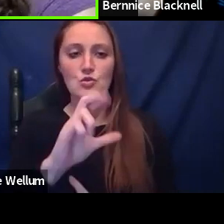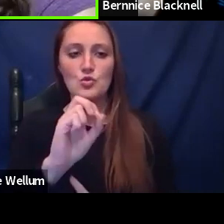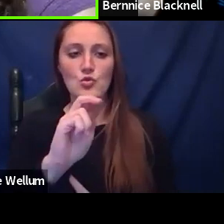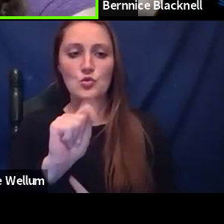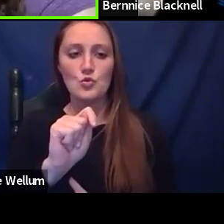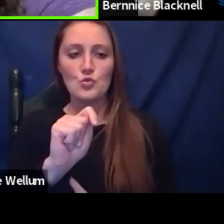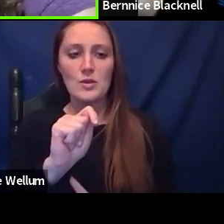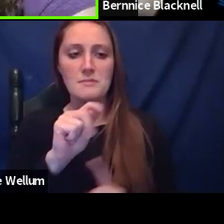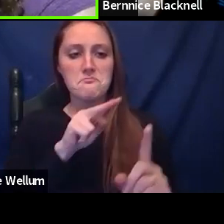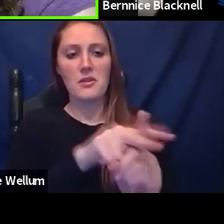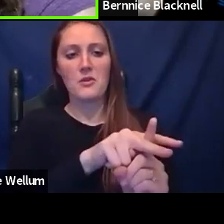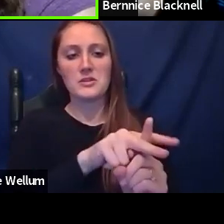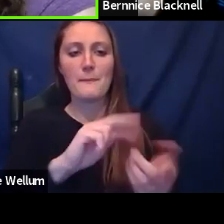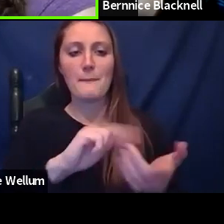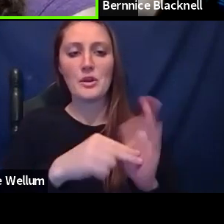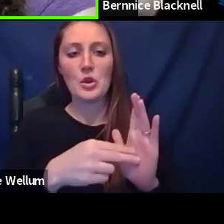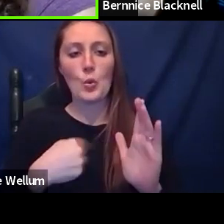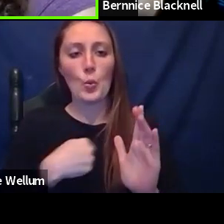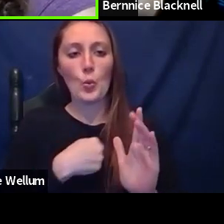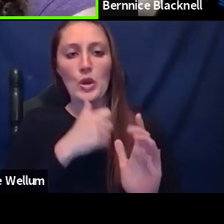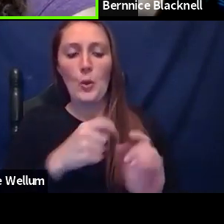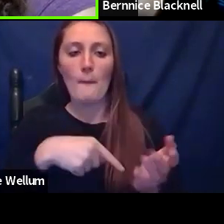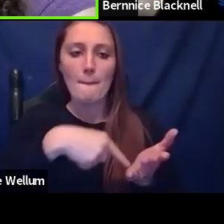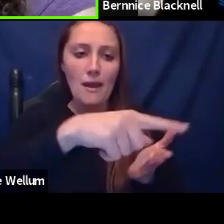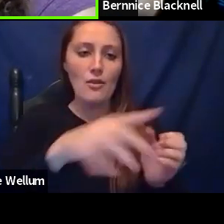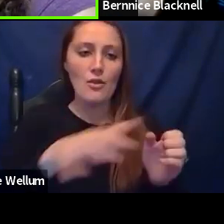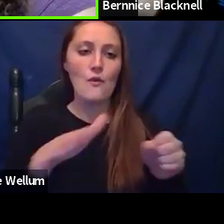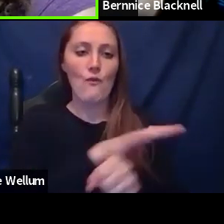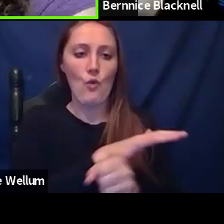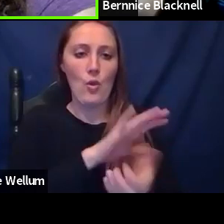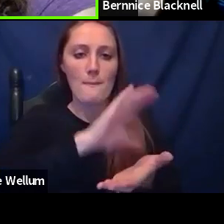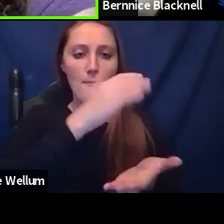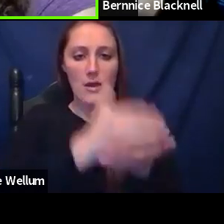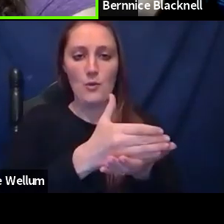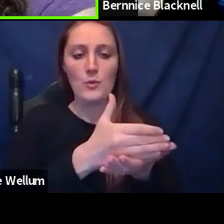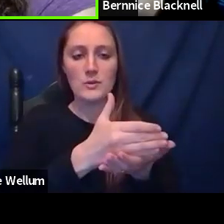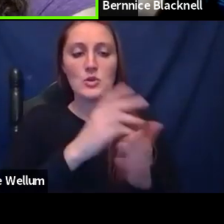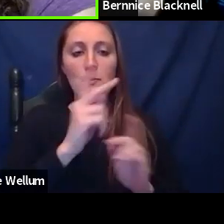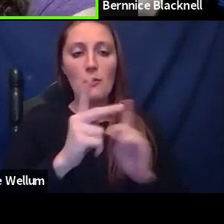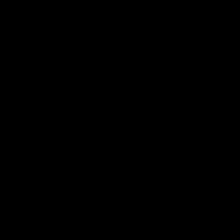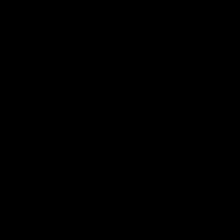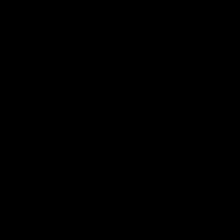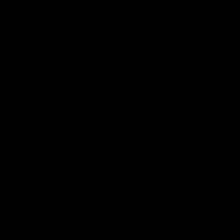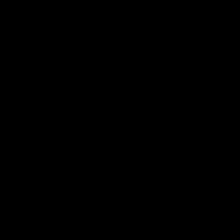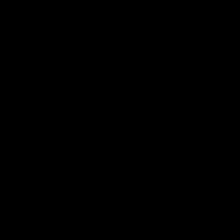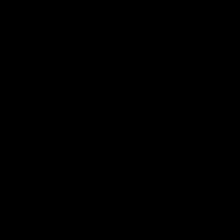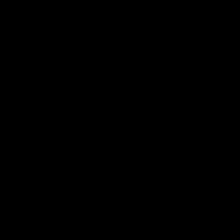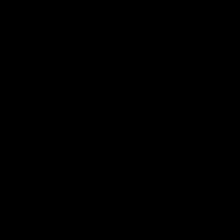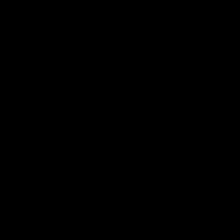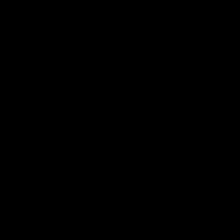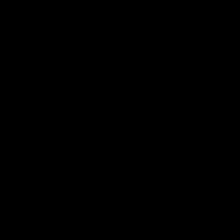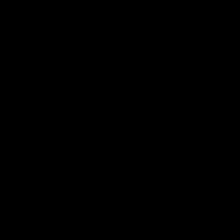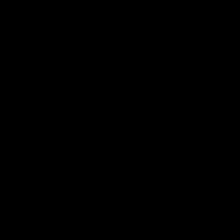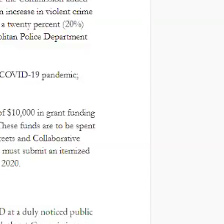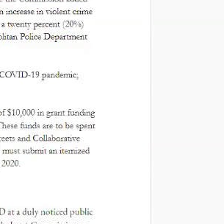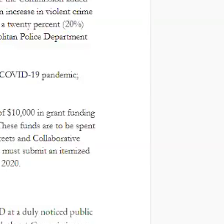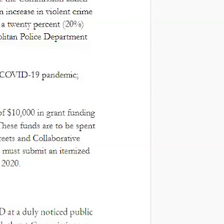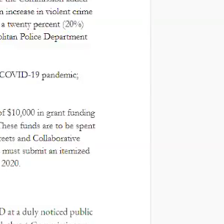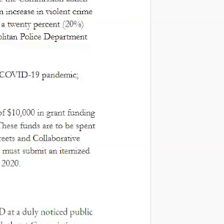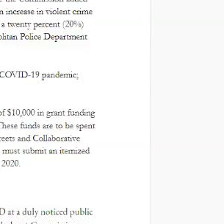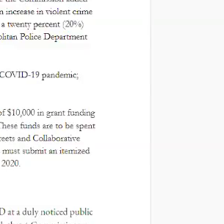which means that we don't shell out the whole amount. People submit receipts as they go. And that